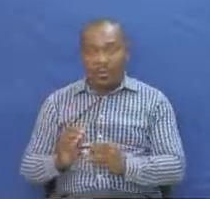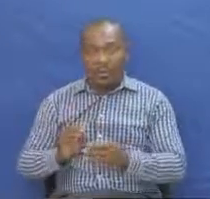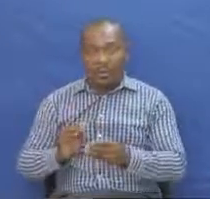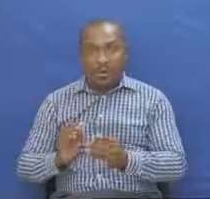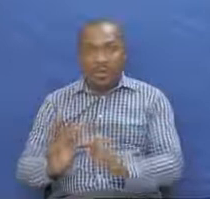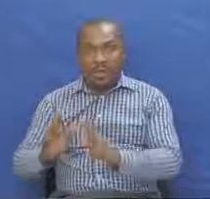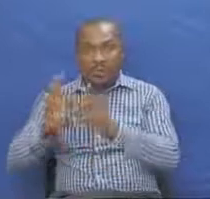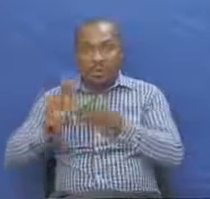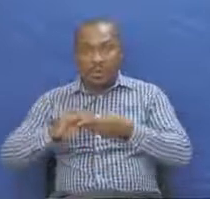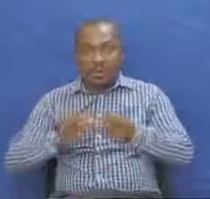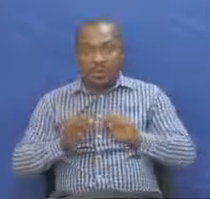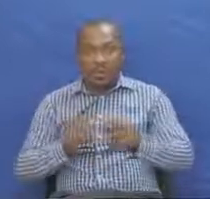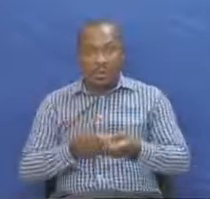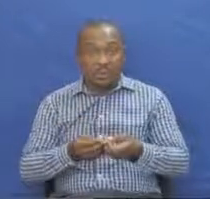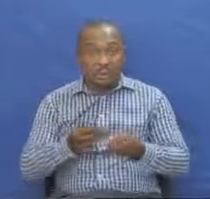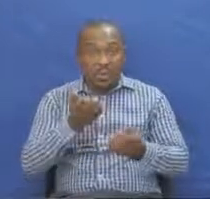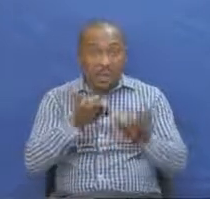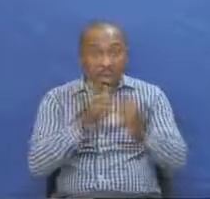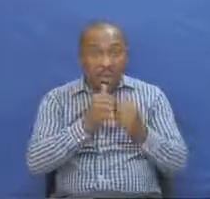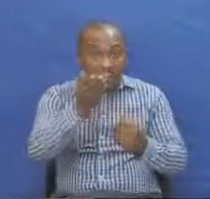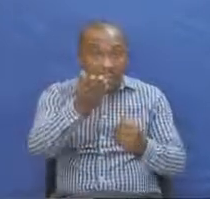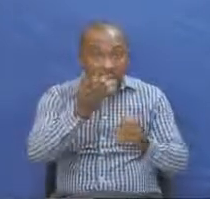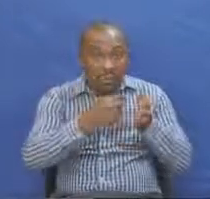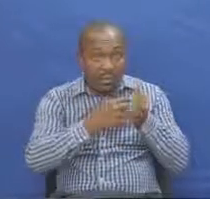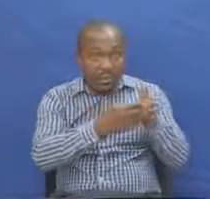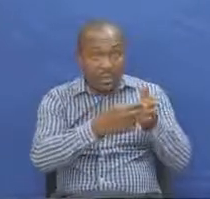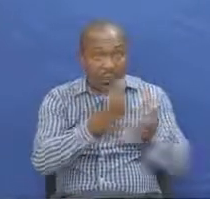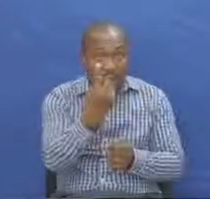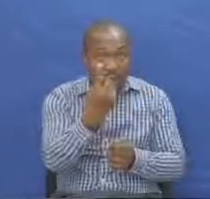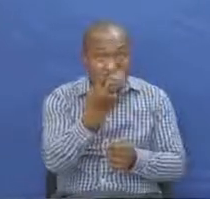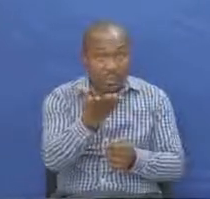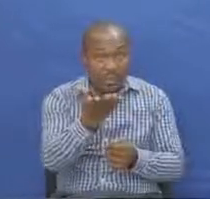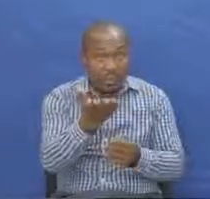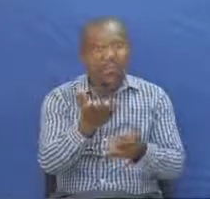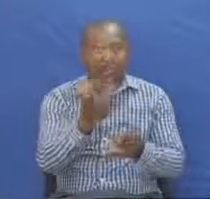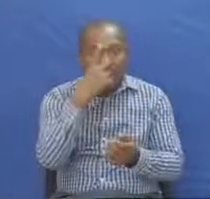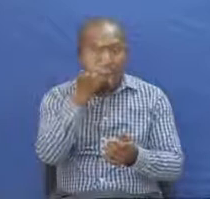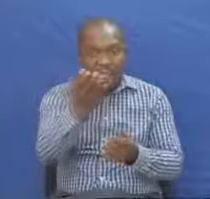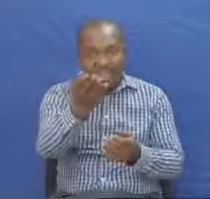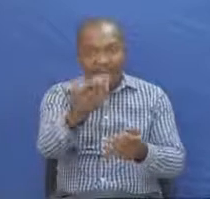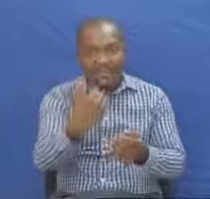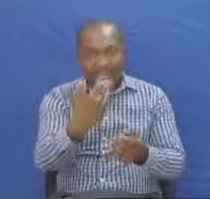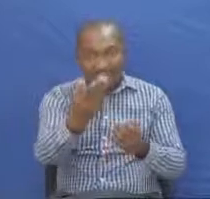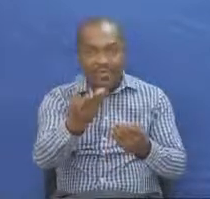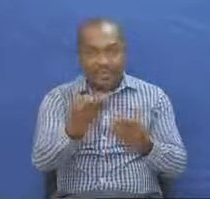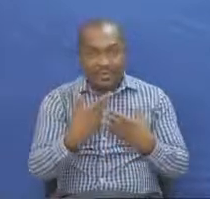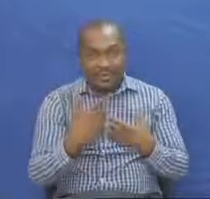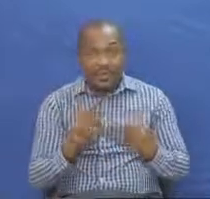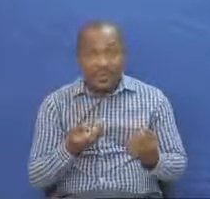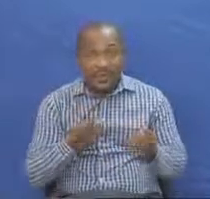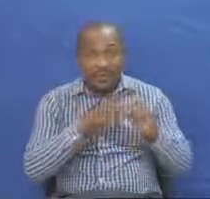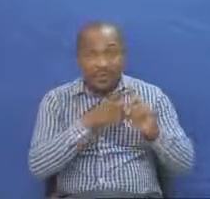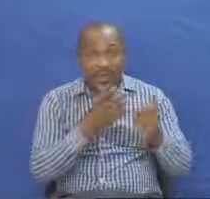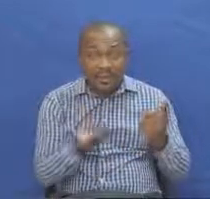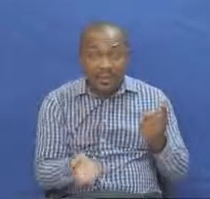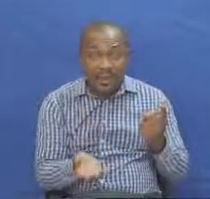can. The first one? Yes. The first type of growth it